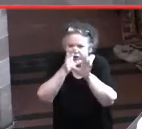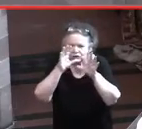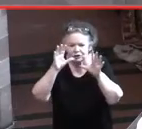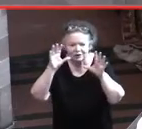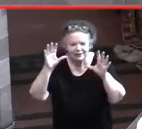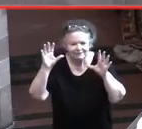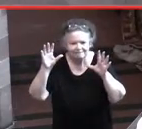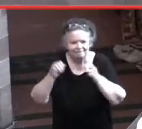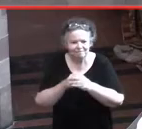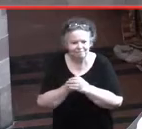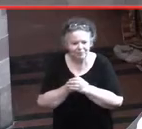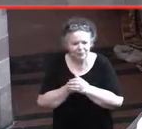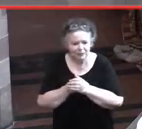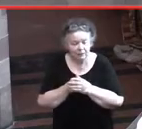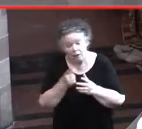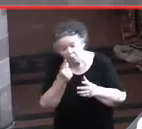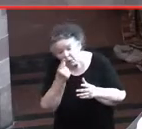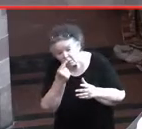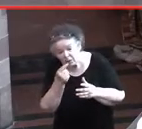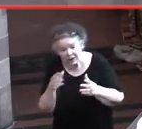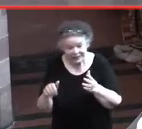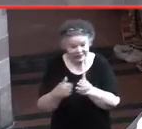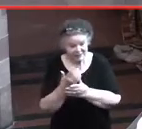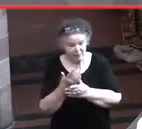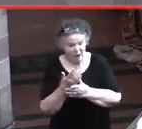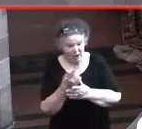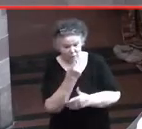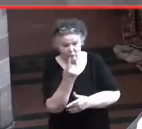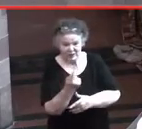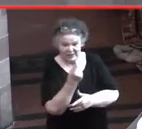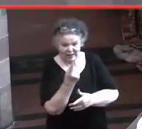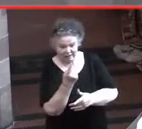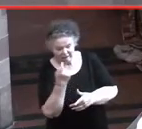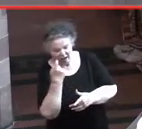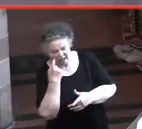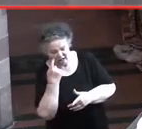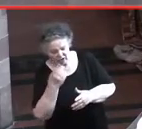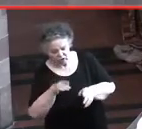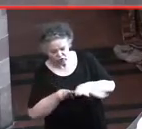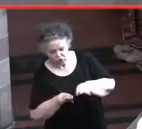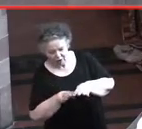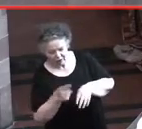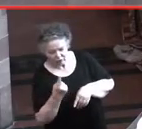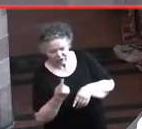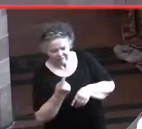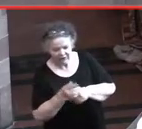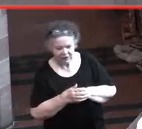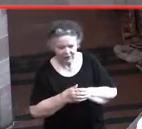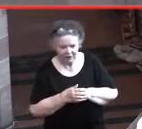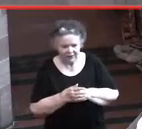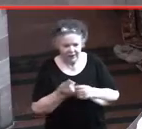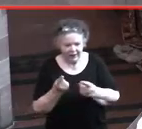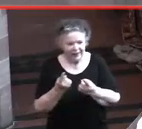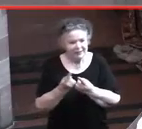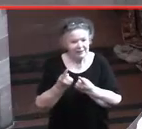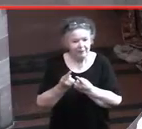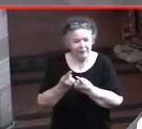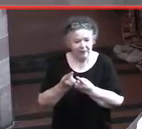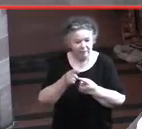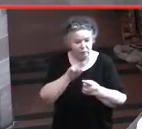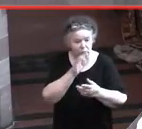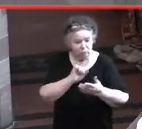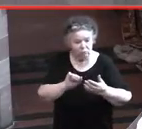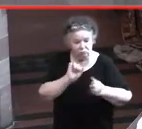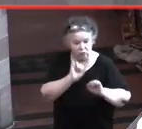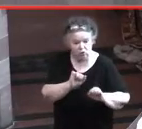You may inspire simply by having a go at something yourself, something that comes from sharing your